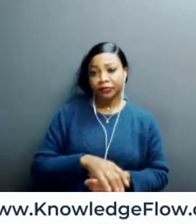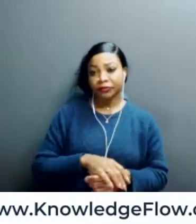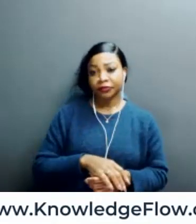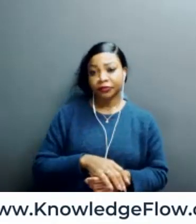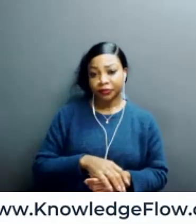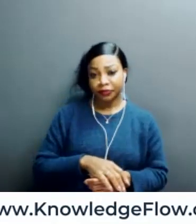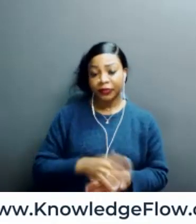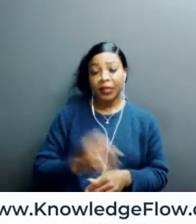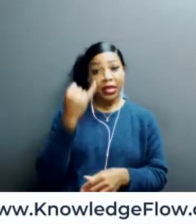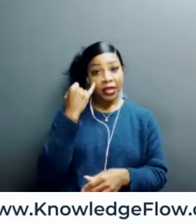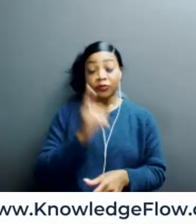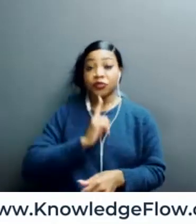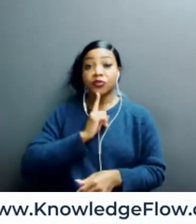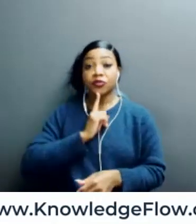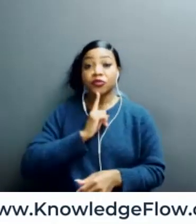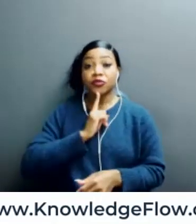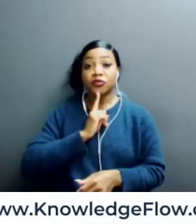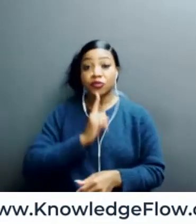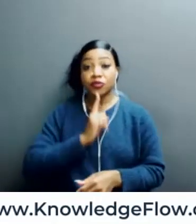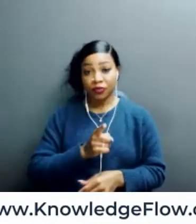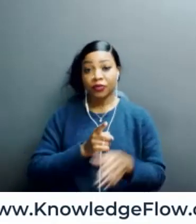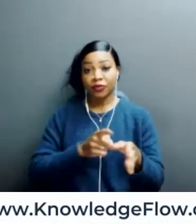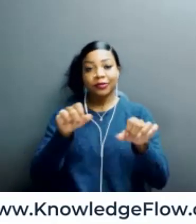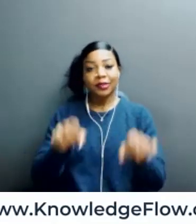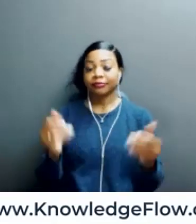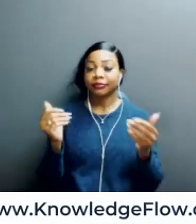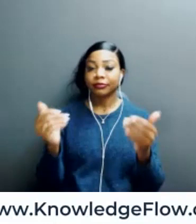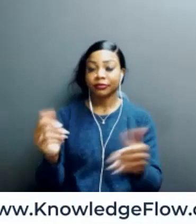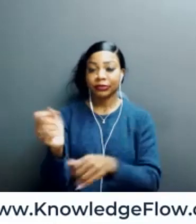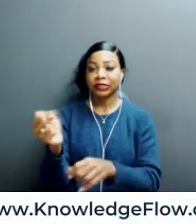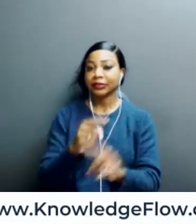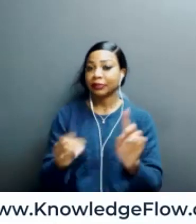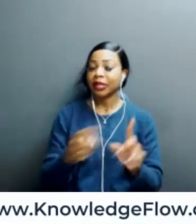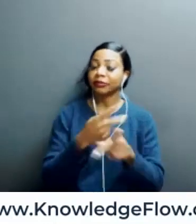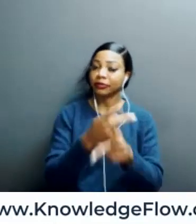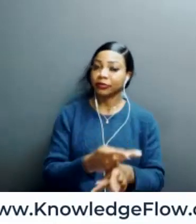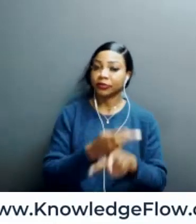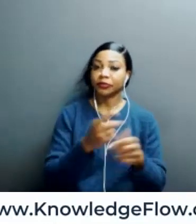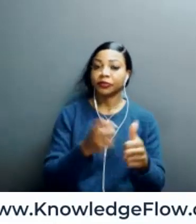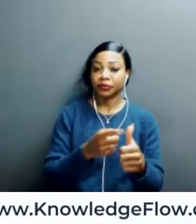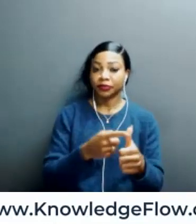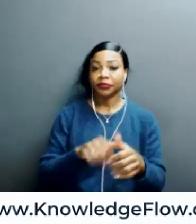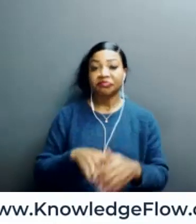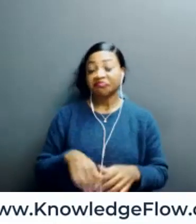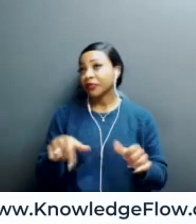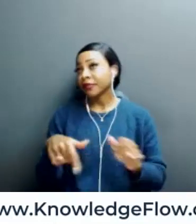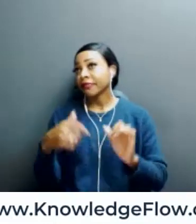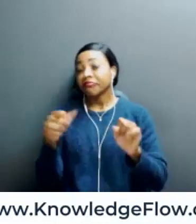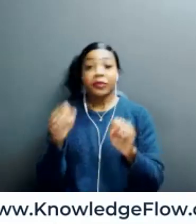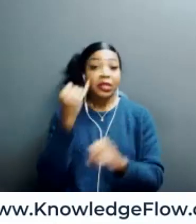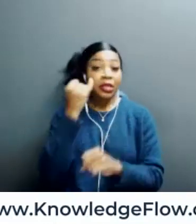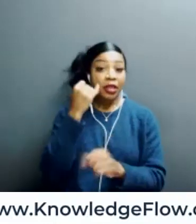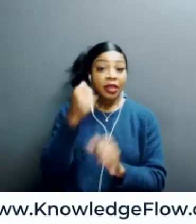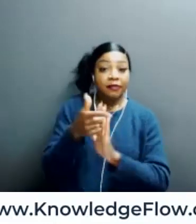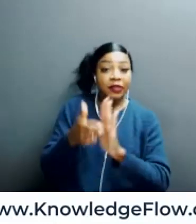really confident that it is for a specific um purpose like a legal purpose or a service that you